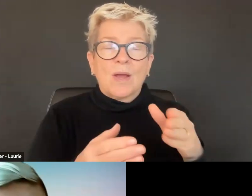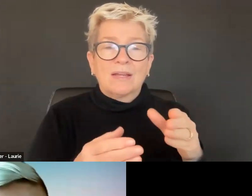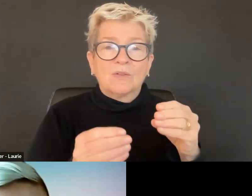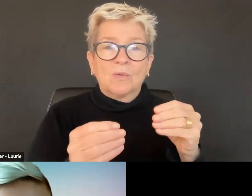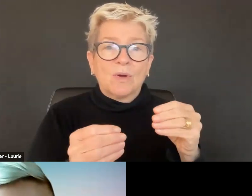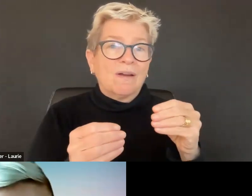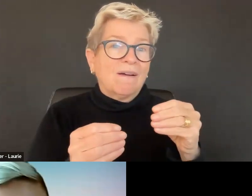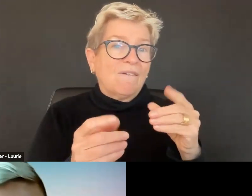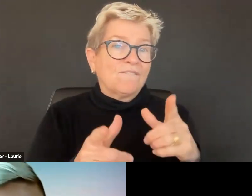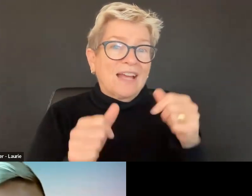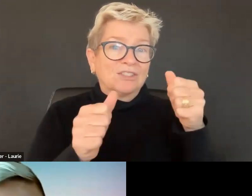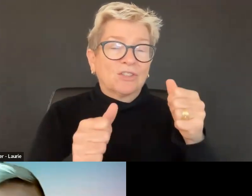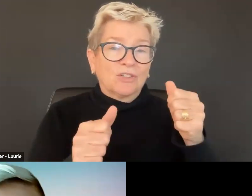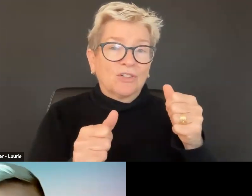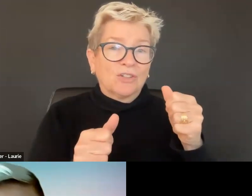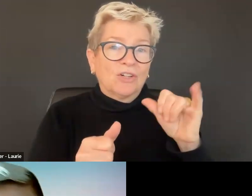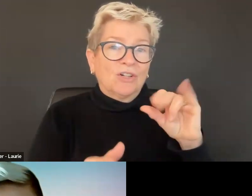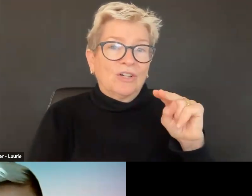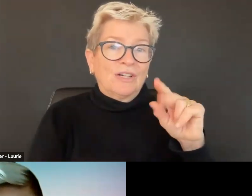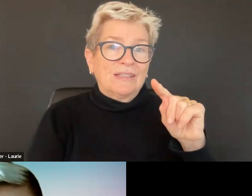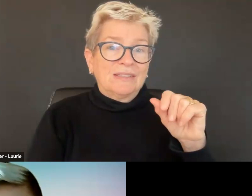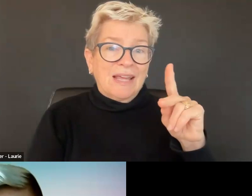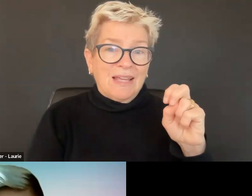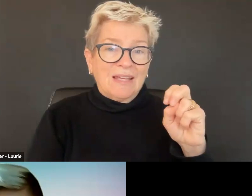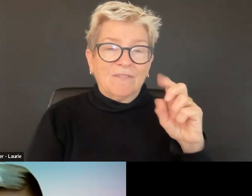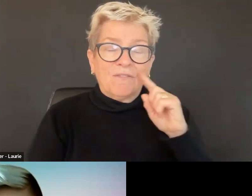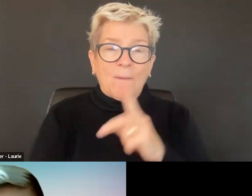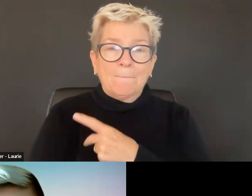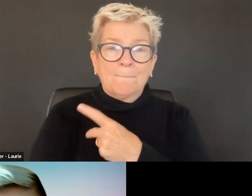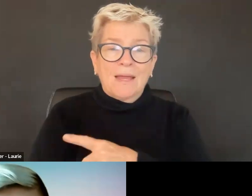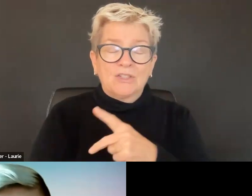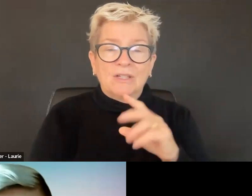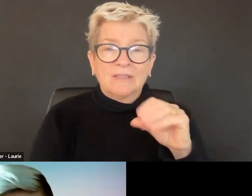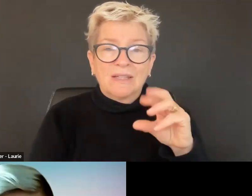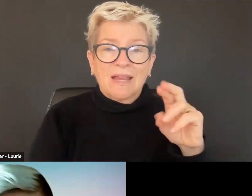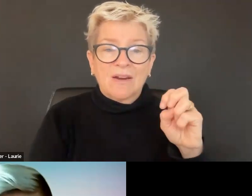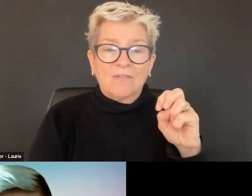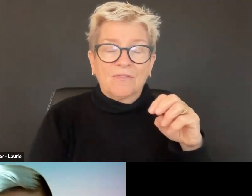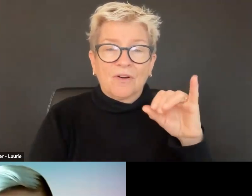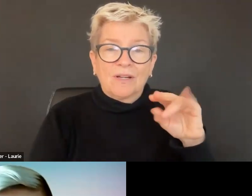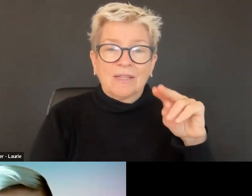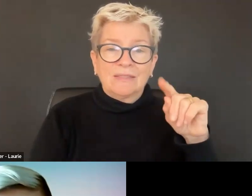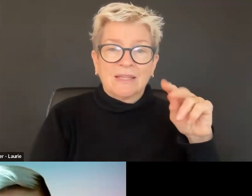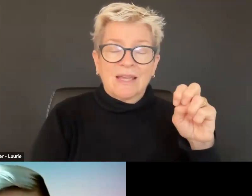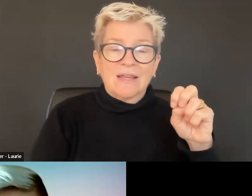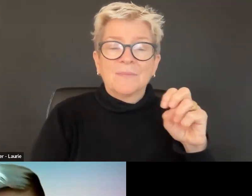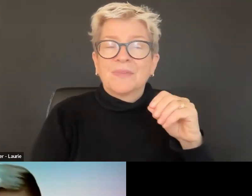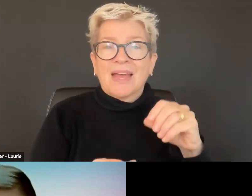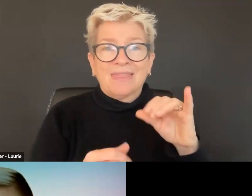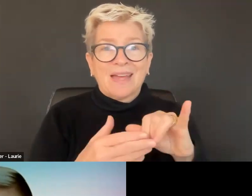into inpatient care. And that is the reality of the current system, that they're, connecting folks